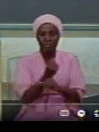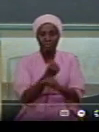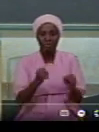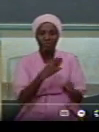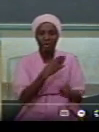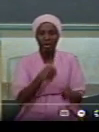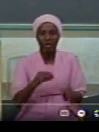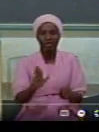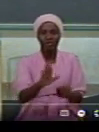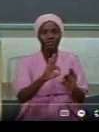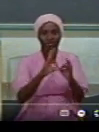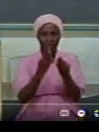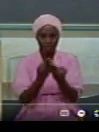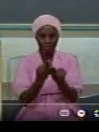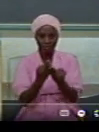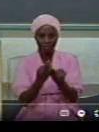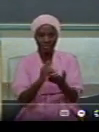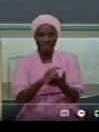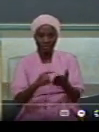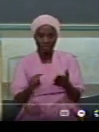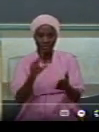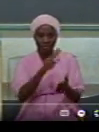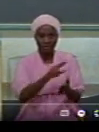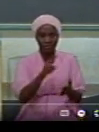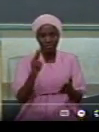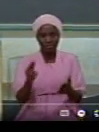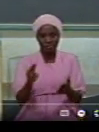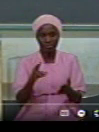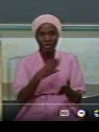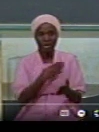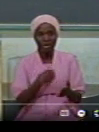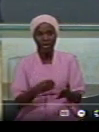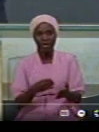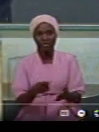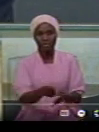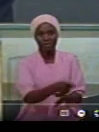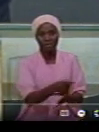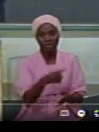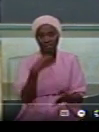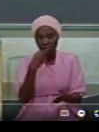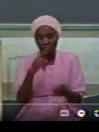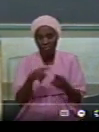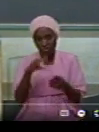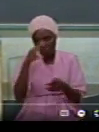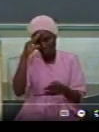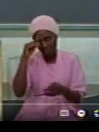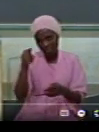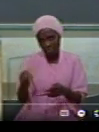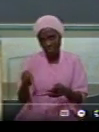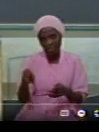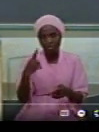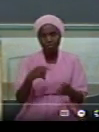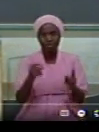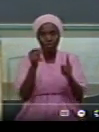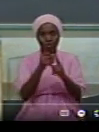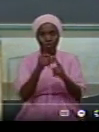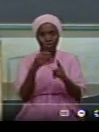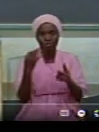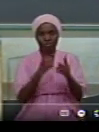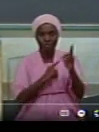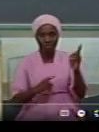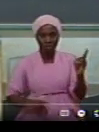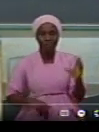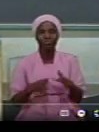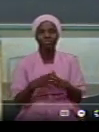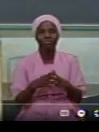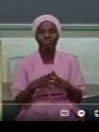32. And they spake unto him the word of the Lord.